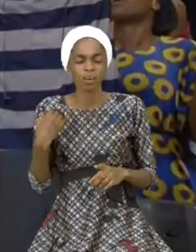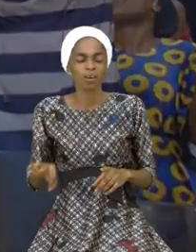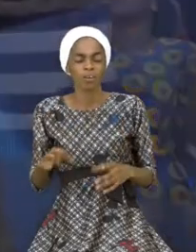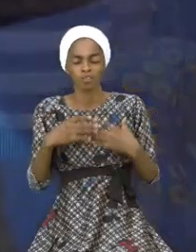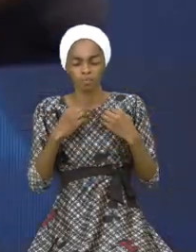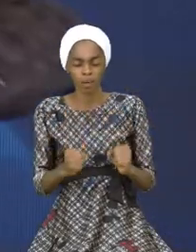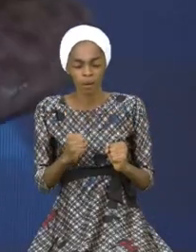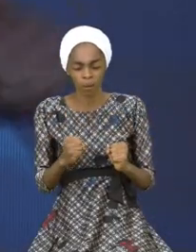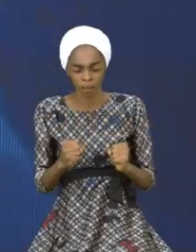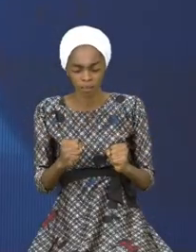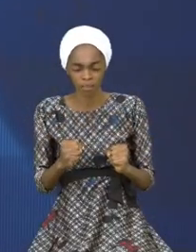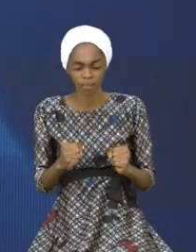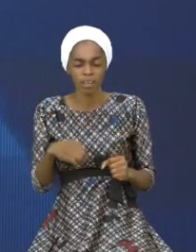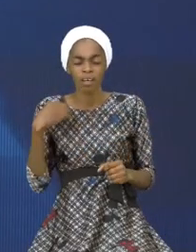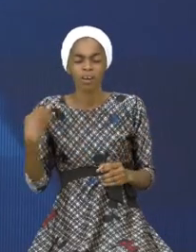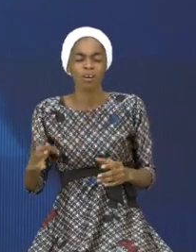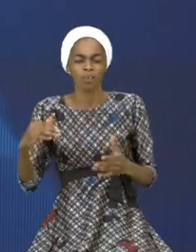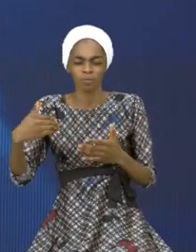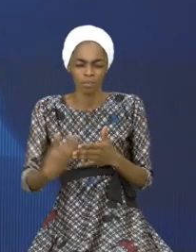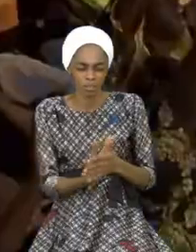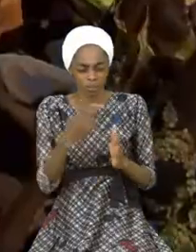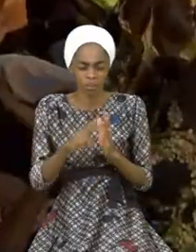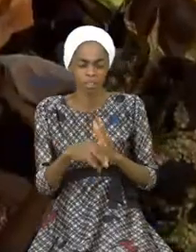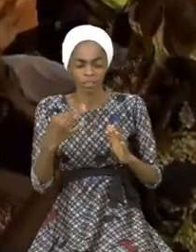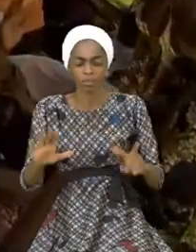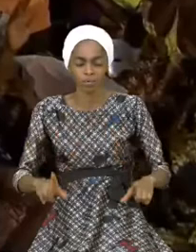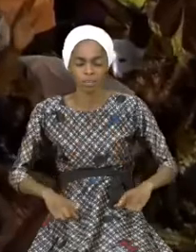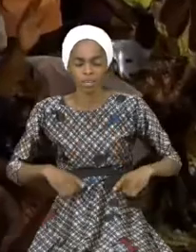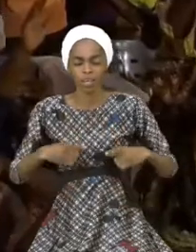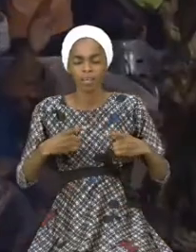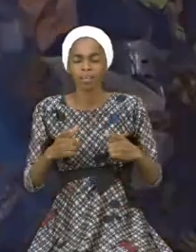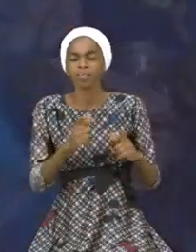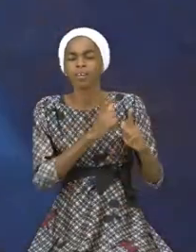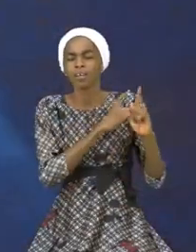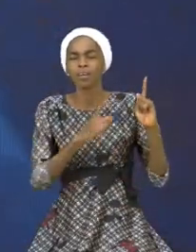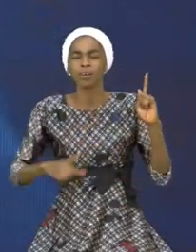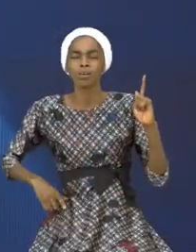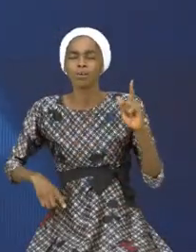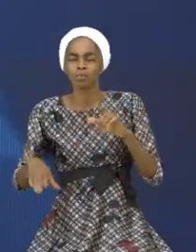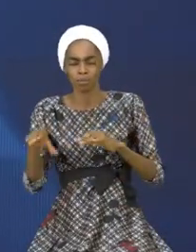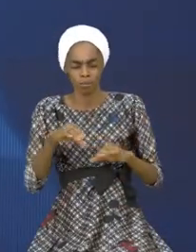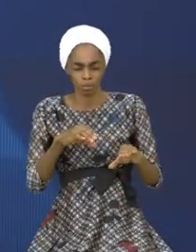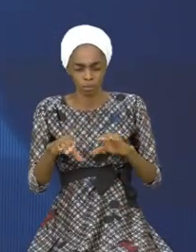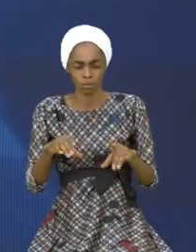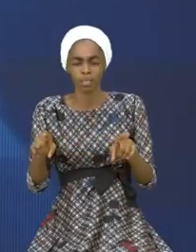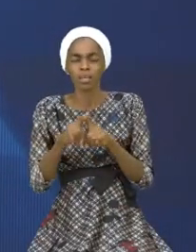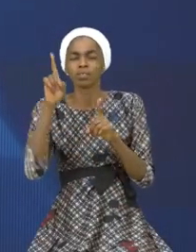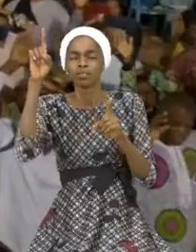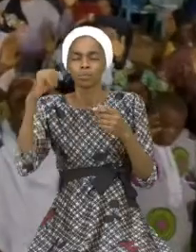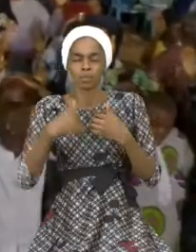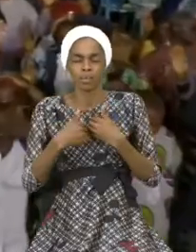power, of newness of life. Lord, do as you have